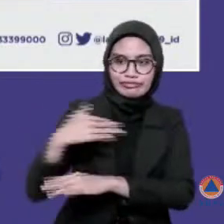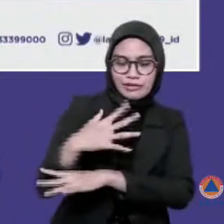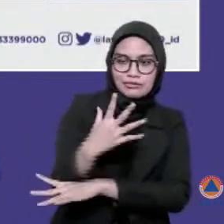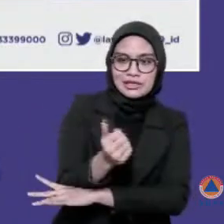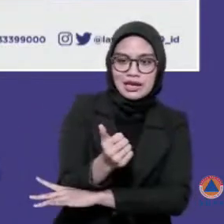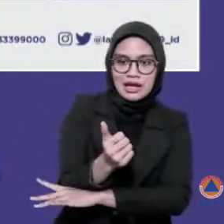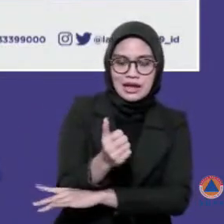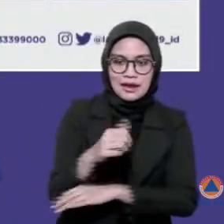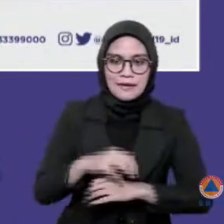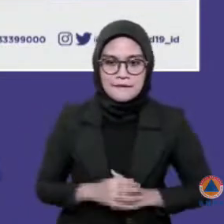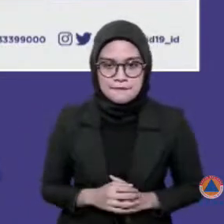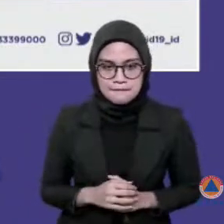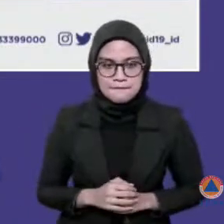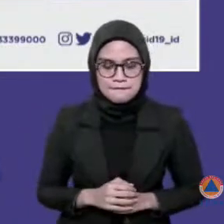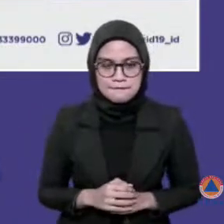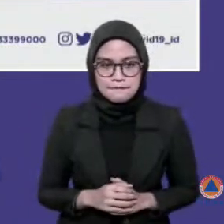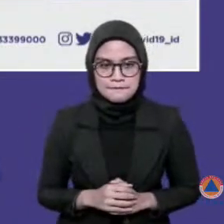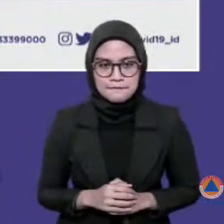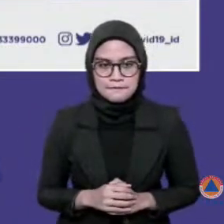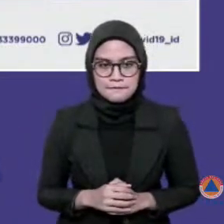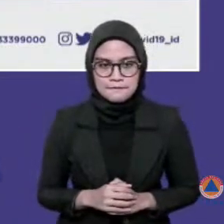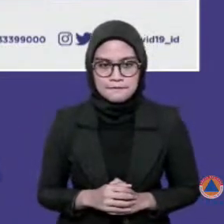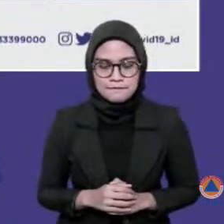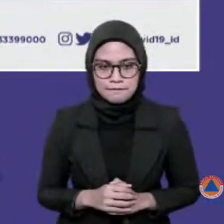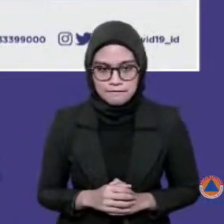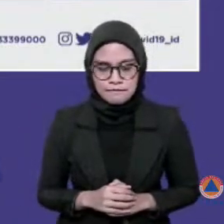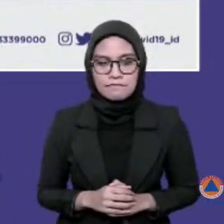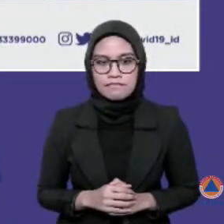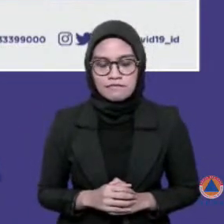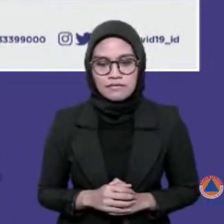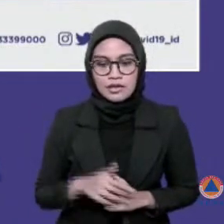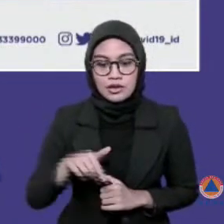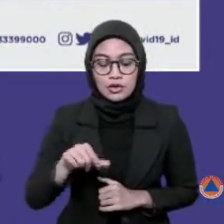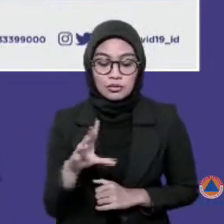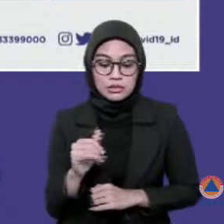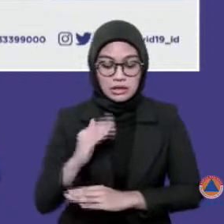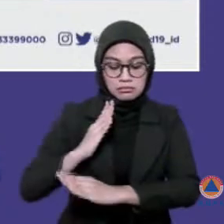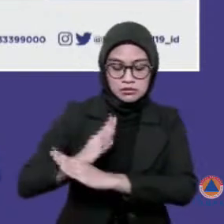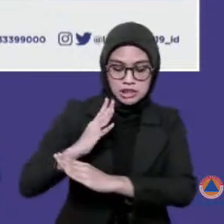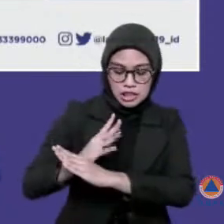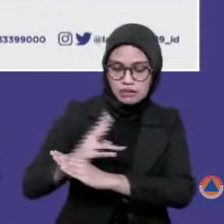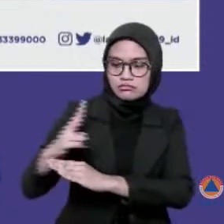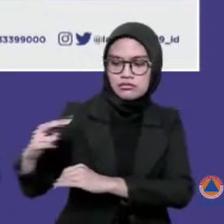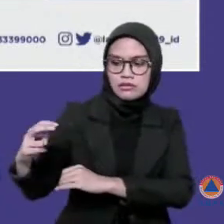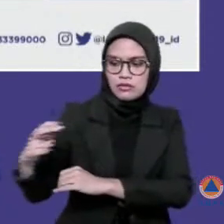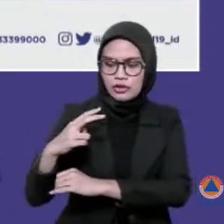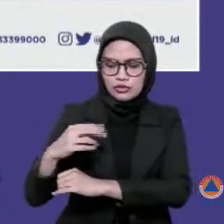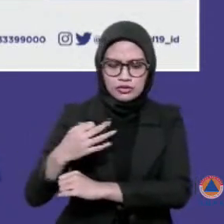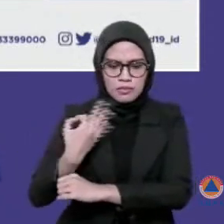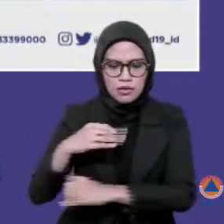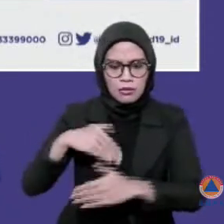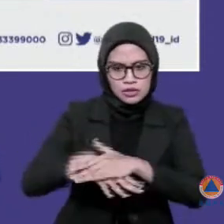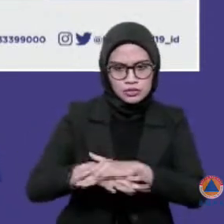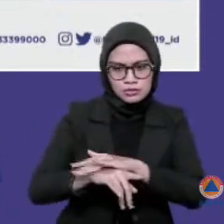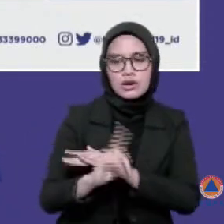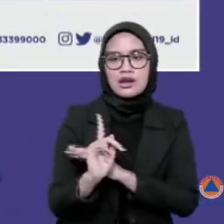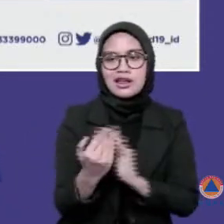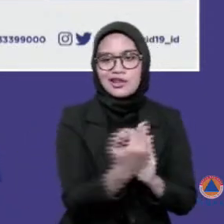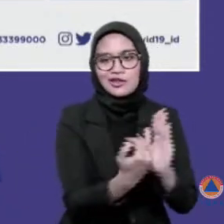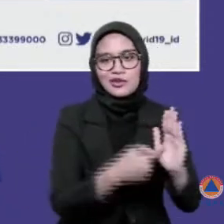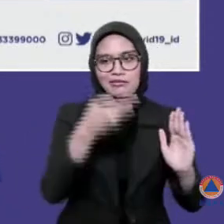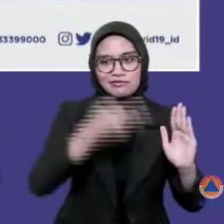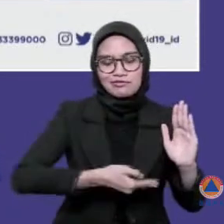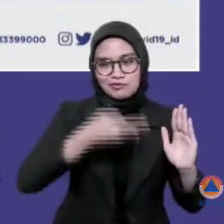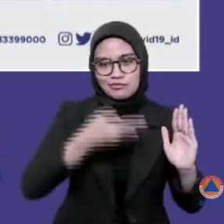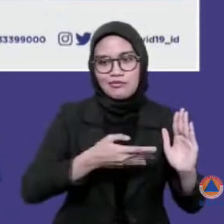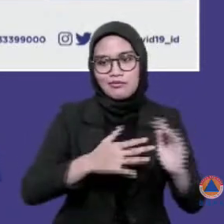who reside or have a history of transit in restricted countries. From the